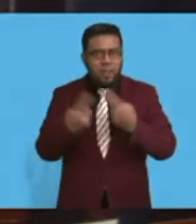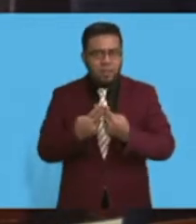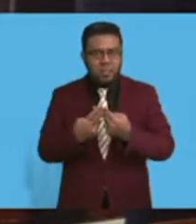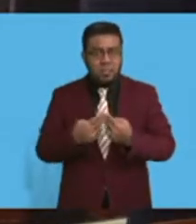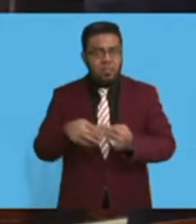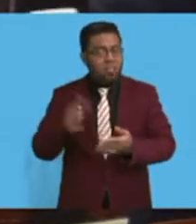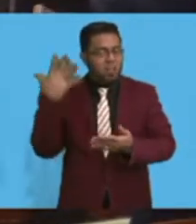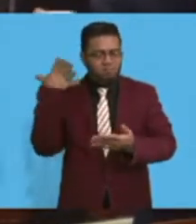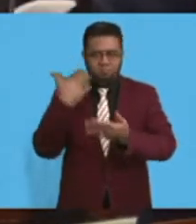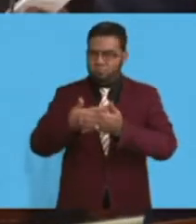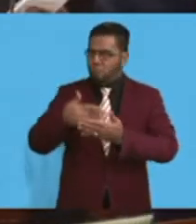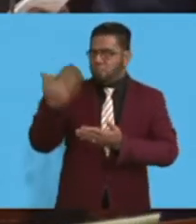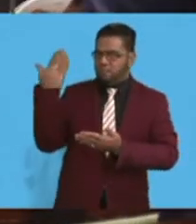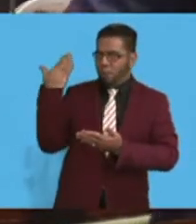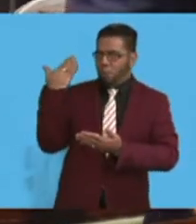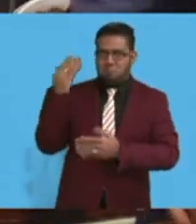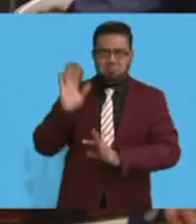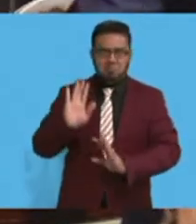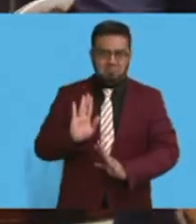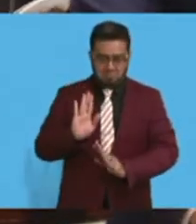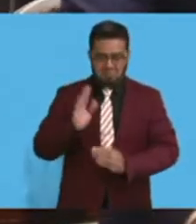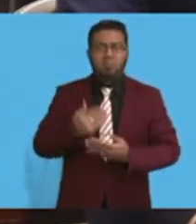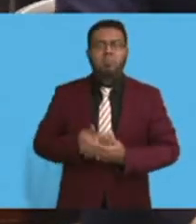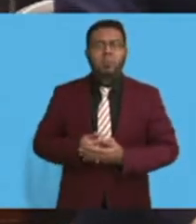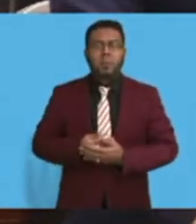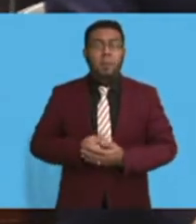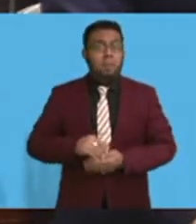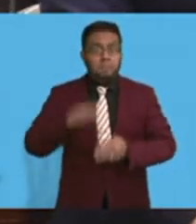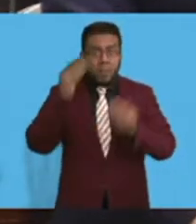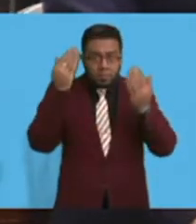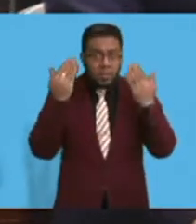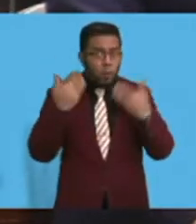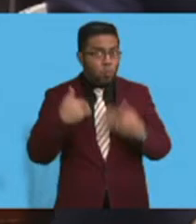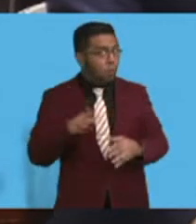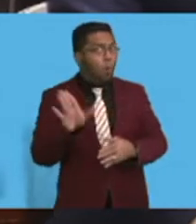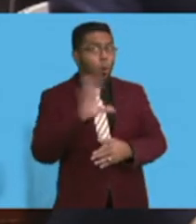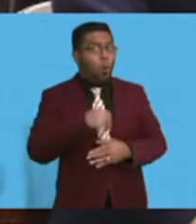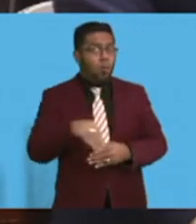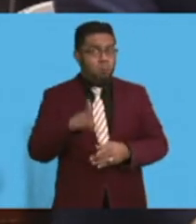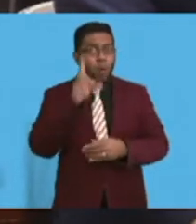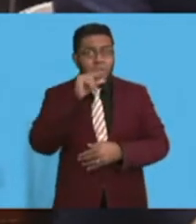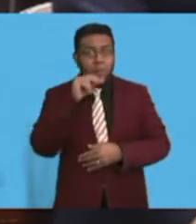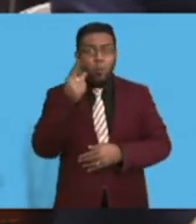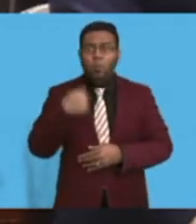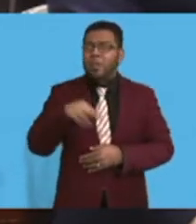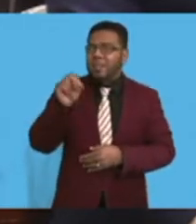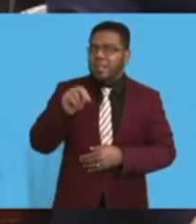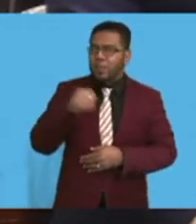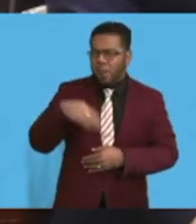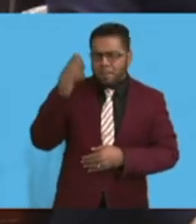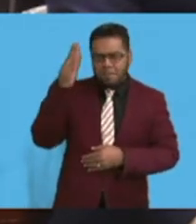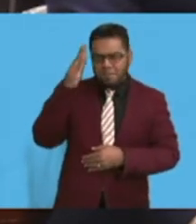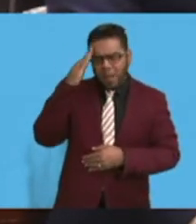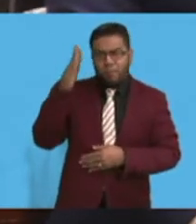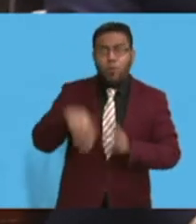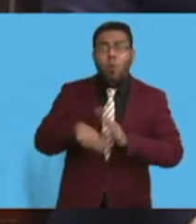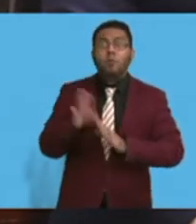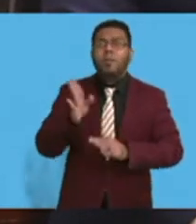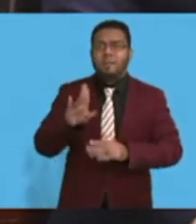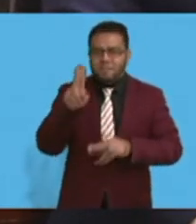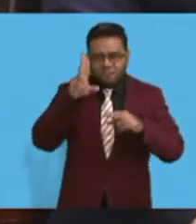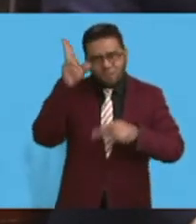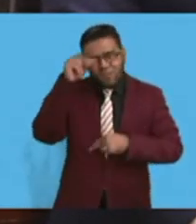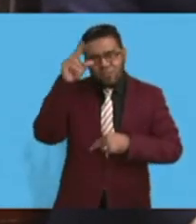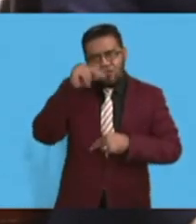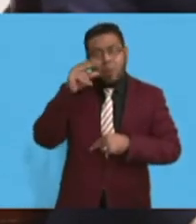before. Madam Speaker, in order to make all of this new leave possible, we need also to be mindful of Fijian businesses. We need to